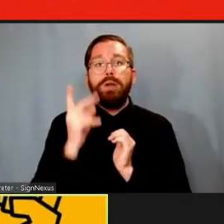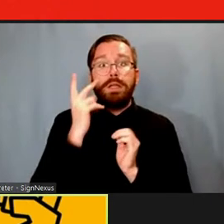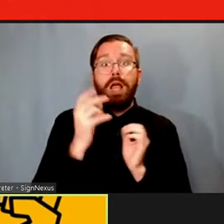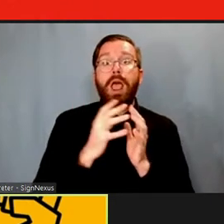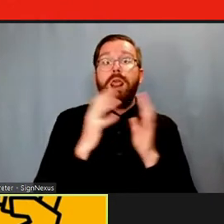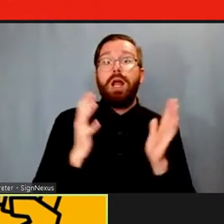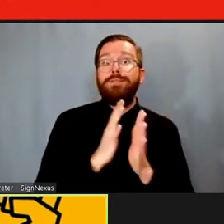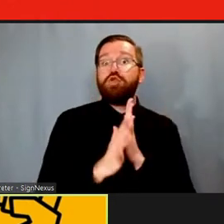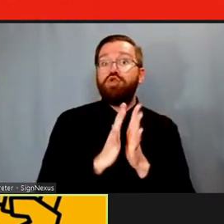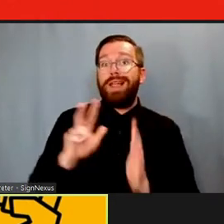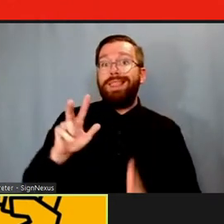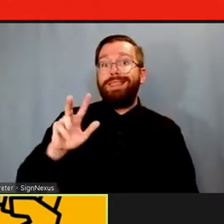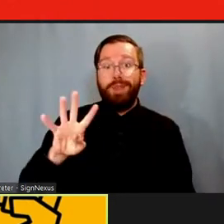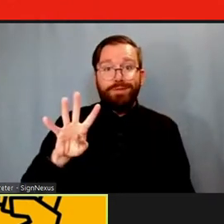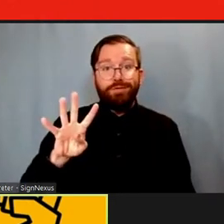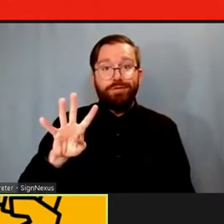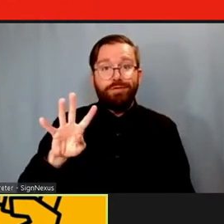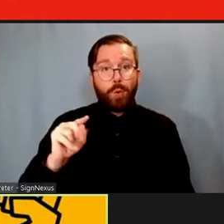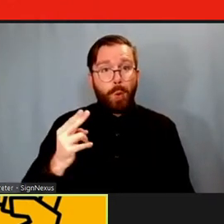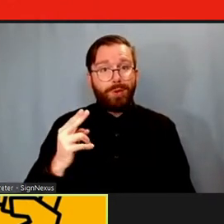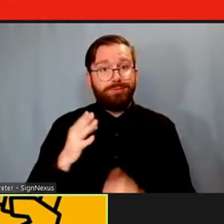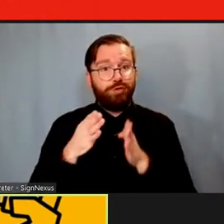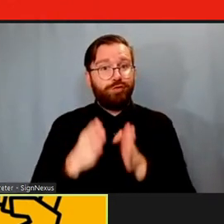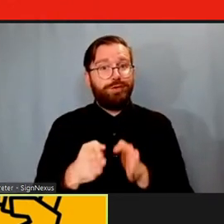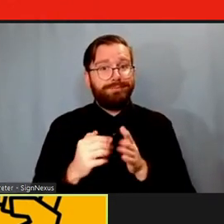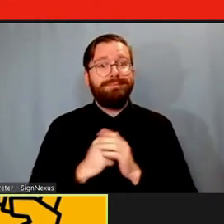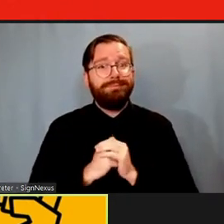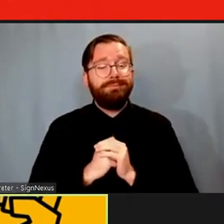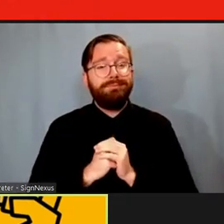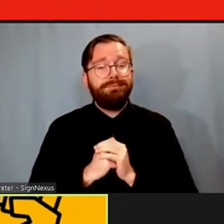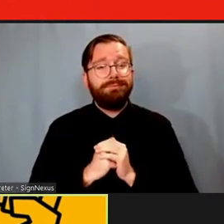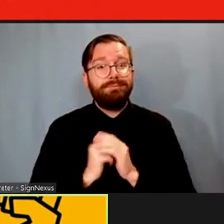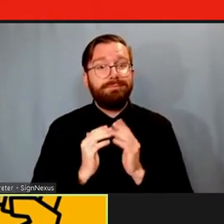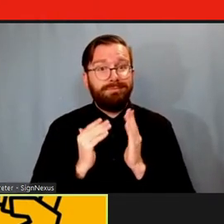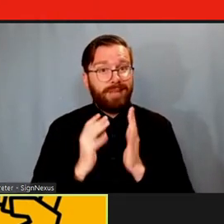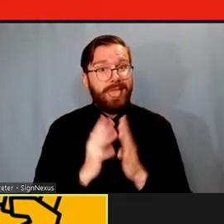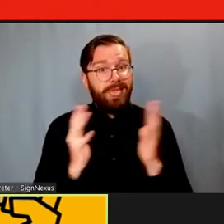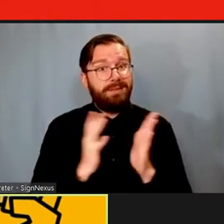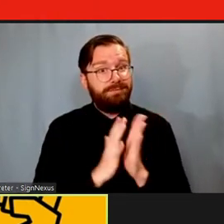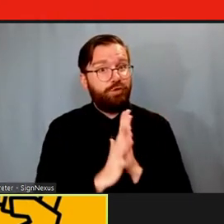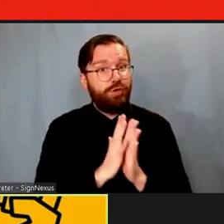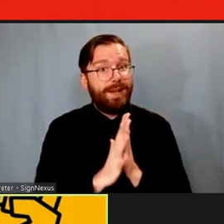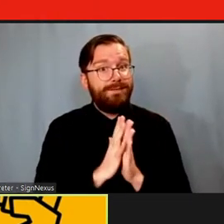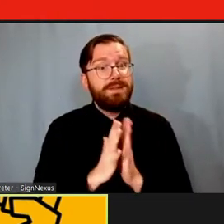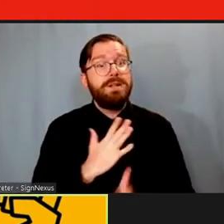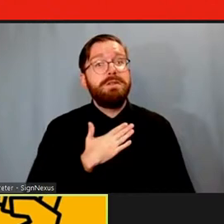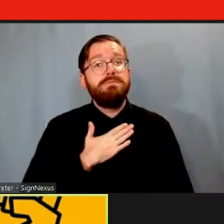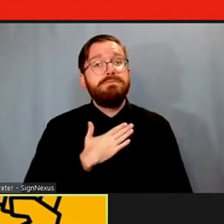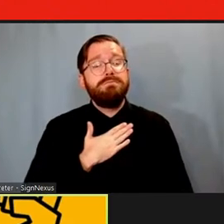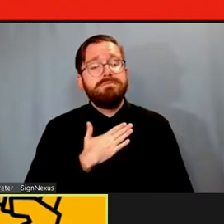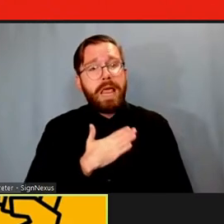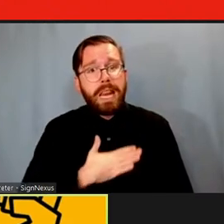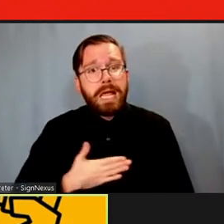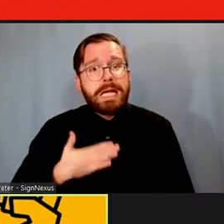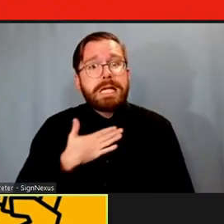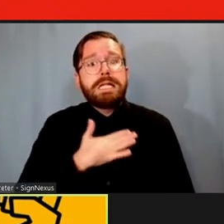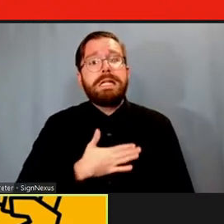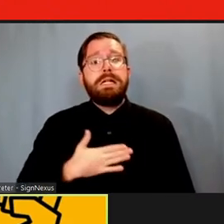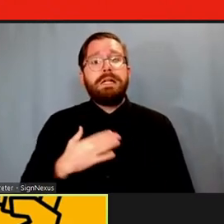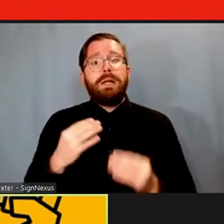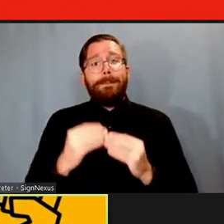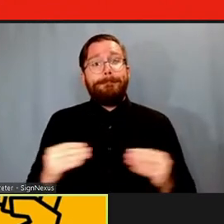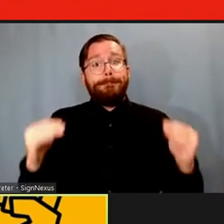34th street and please uh have more of these uh